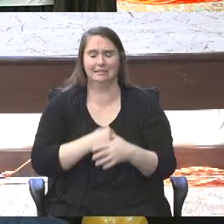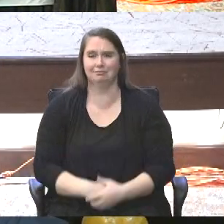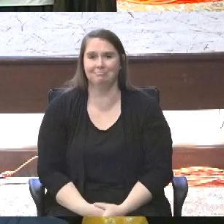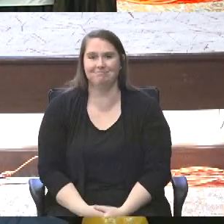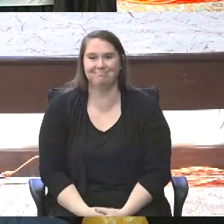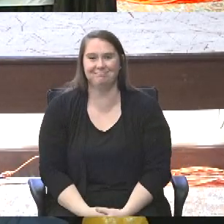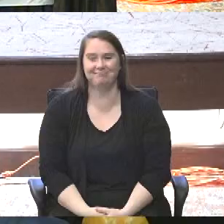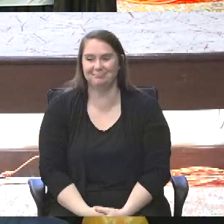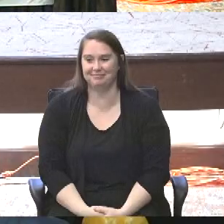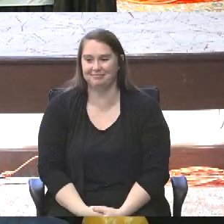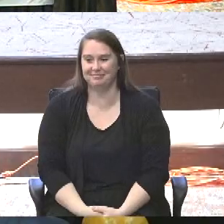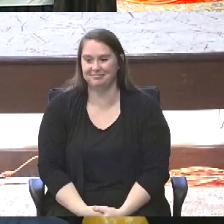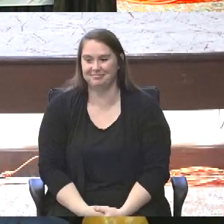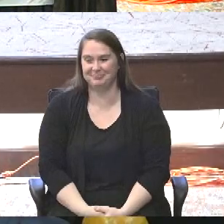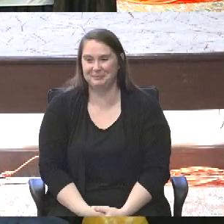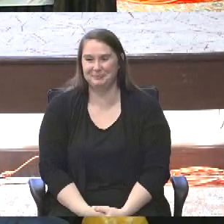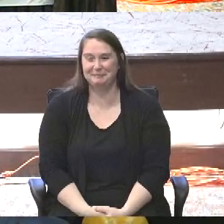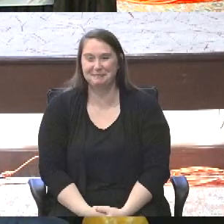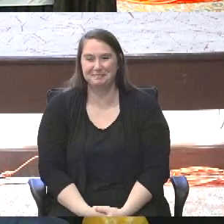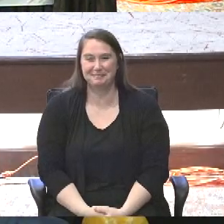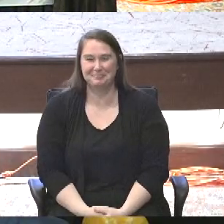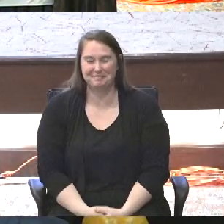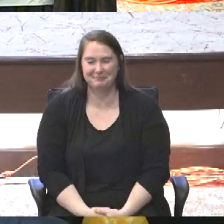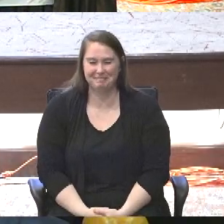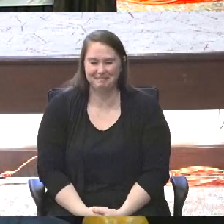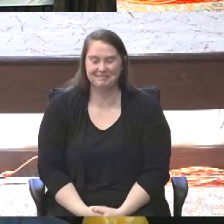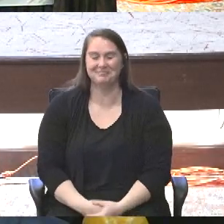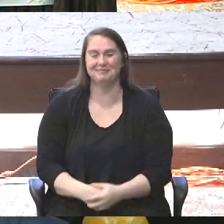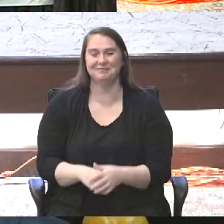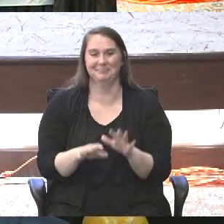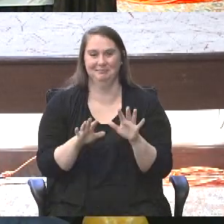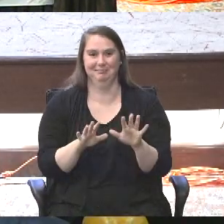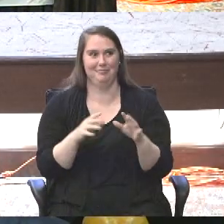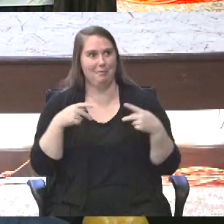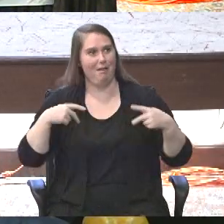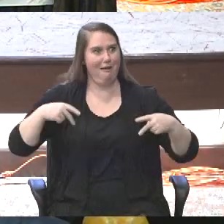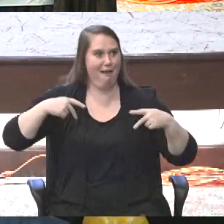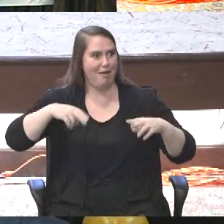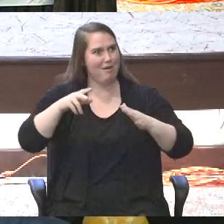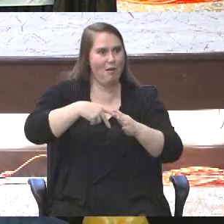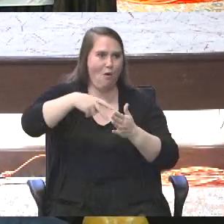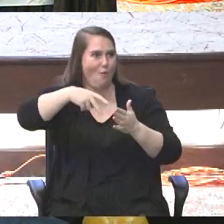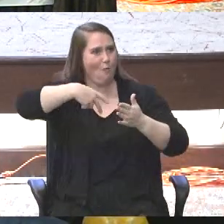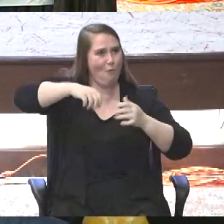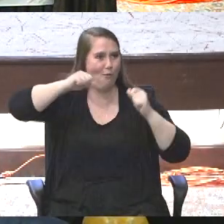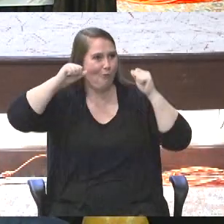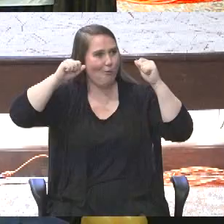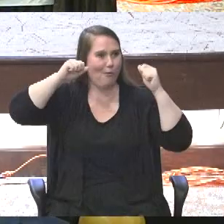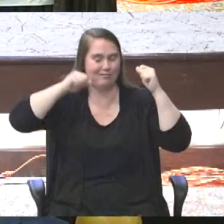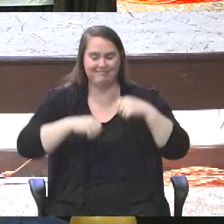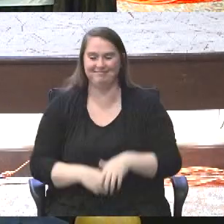George, yeah, party foul here. George, I don't know what it was. Party, and we're going to dance up here?